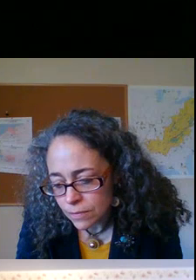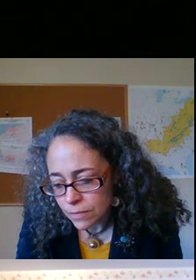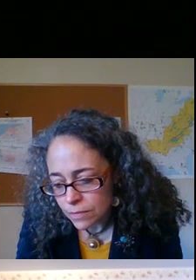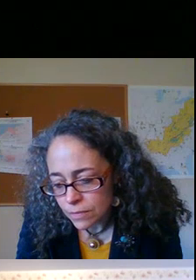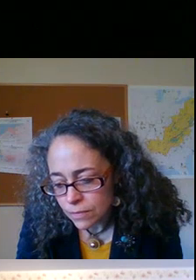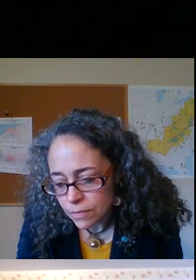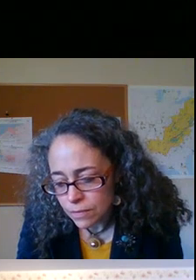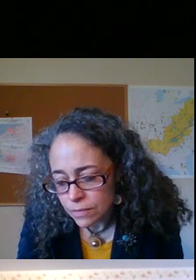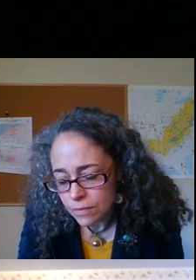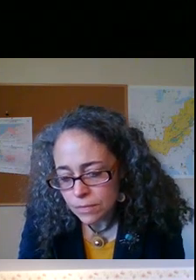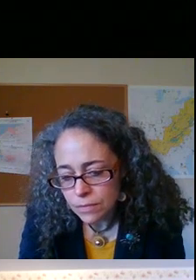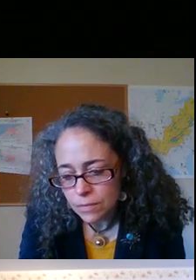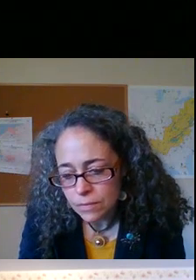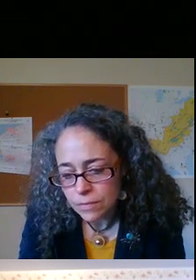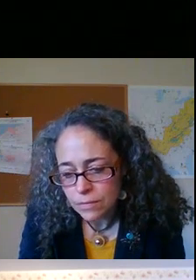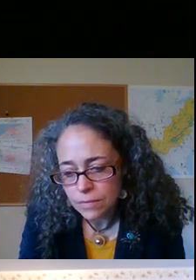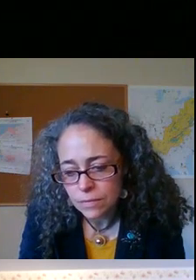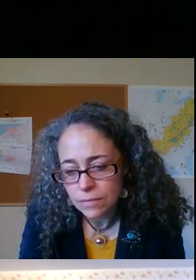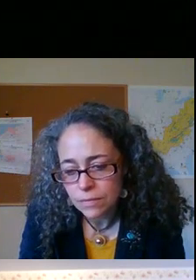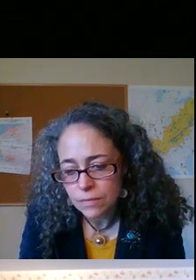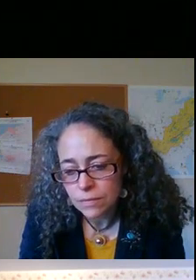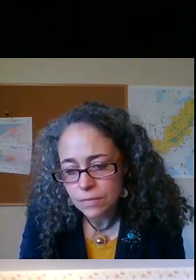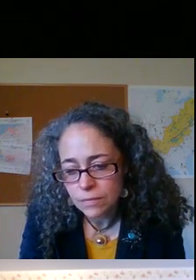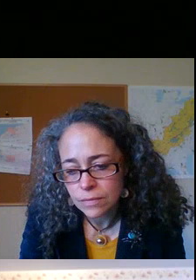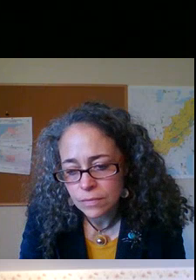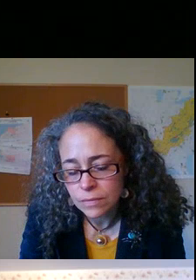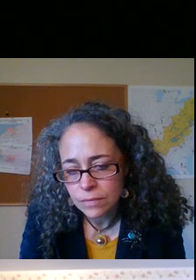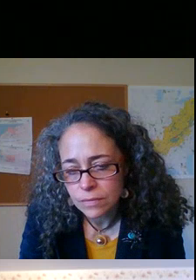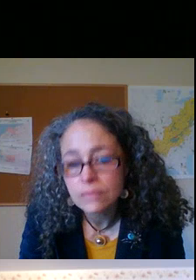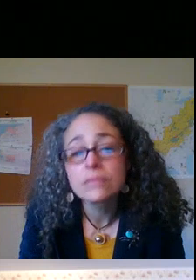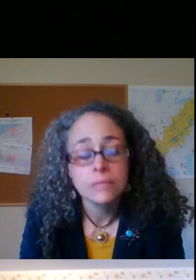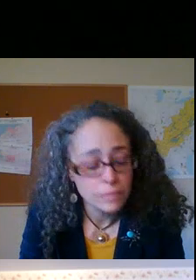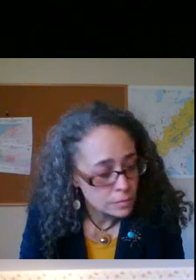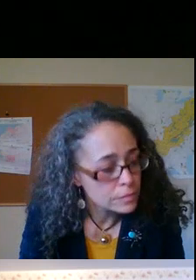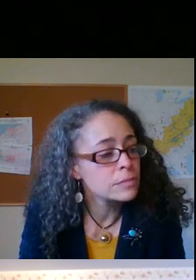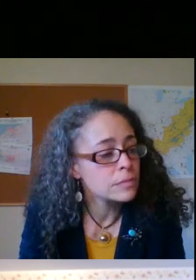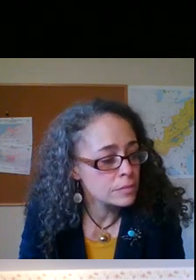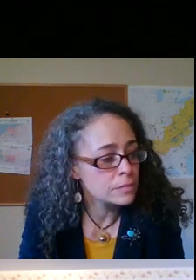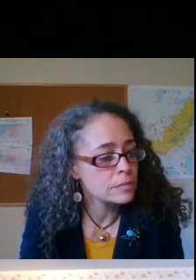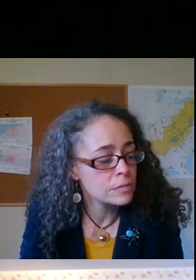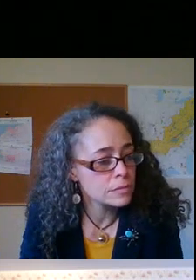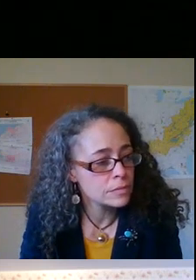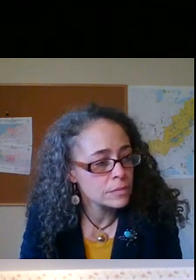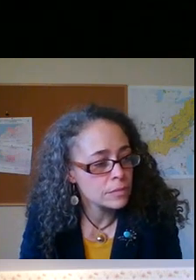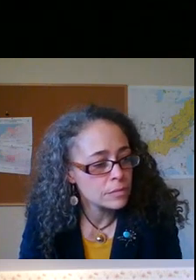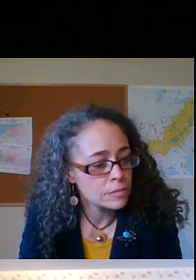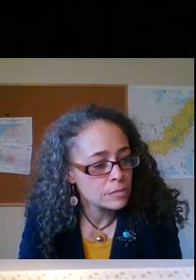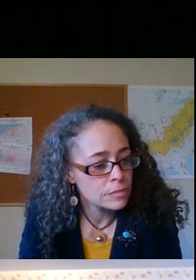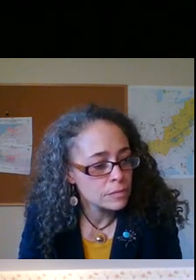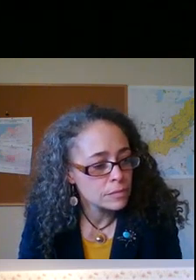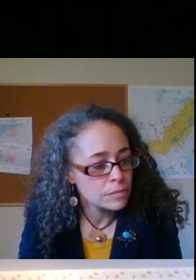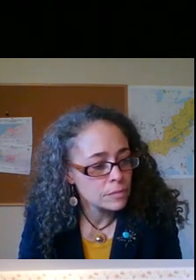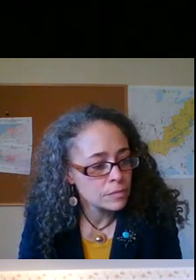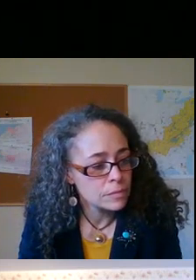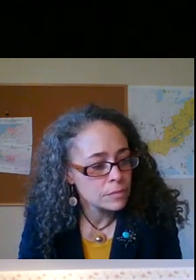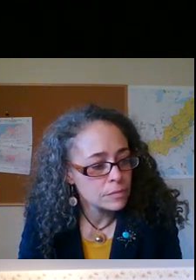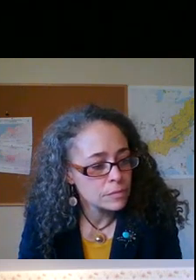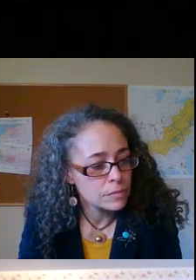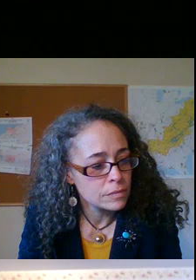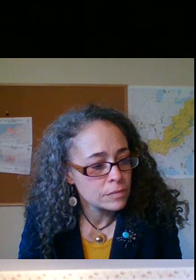future trail projects, but perhaps build some Adirondack shelters for camping with the using